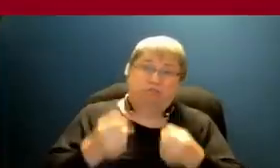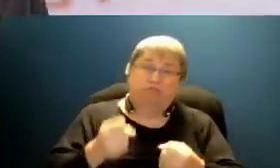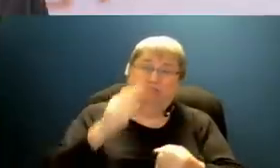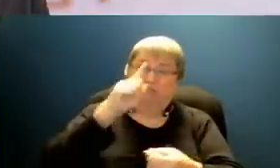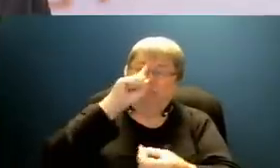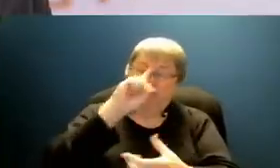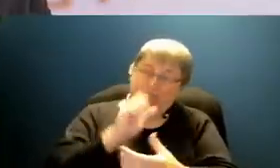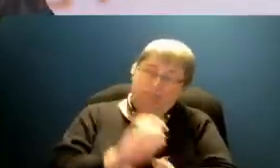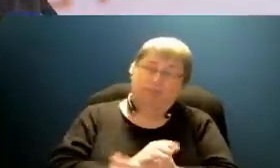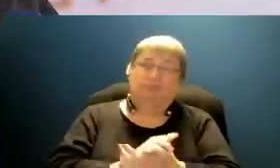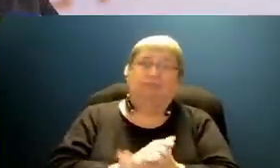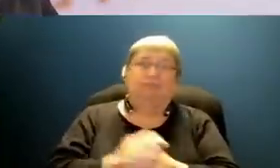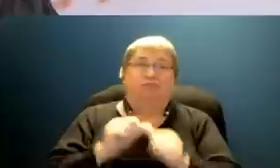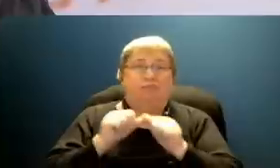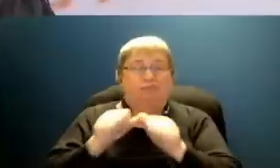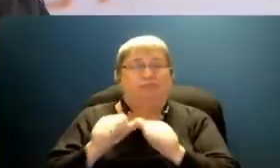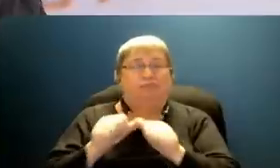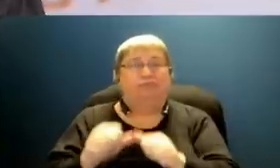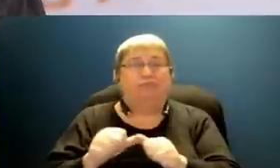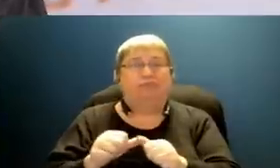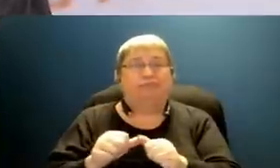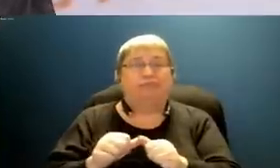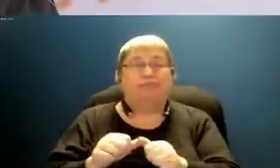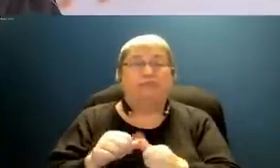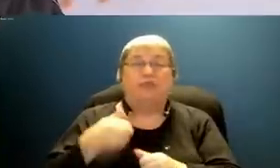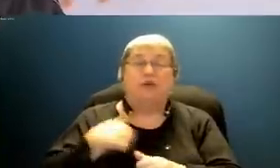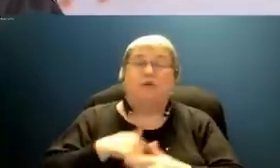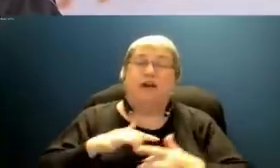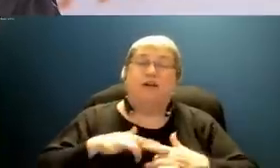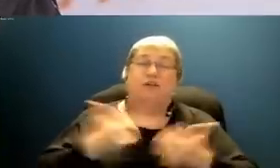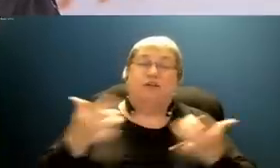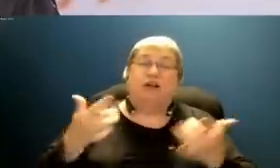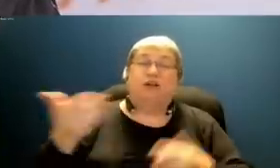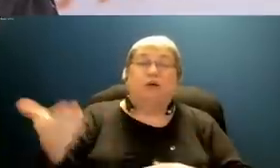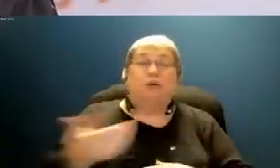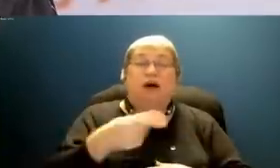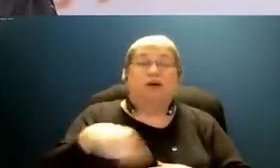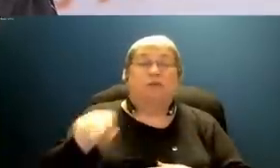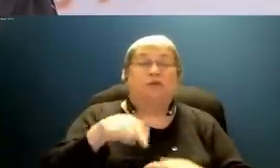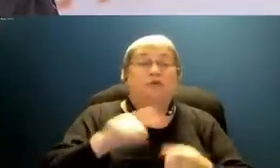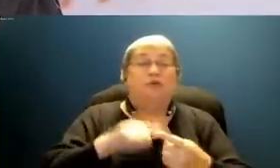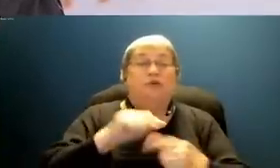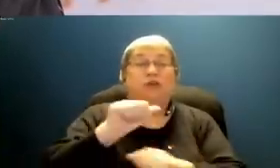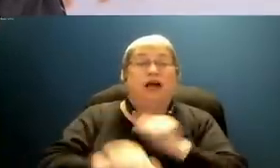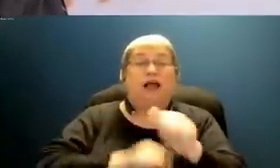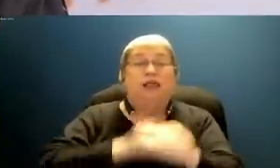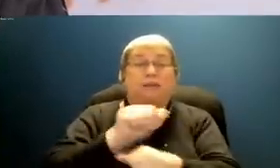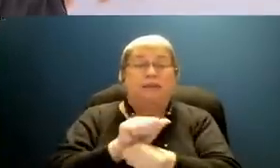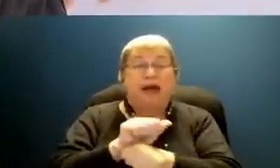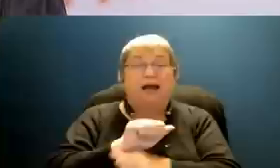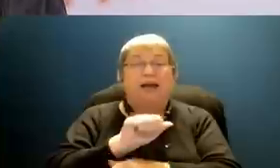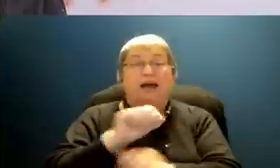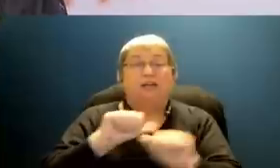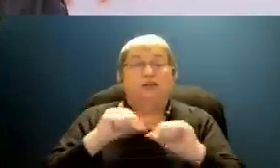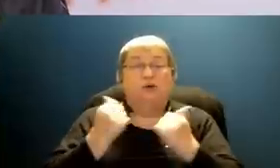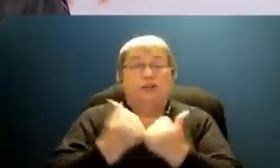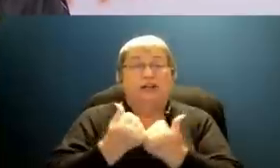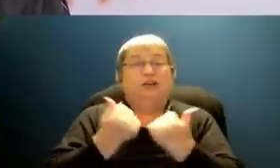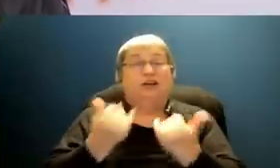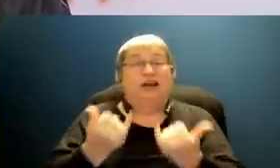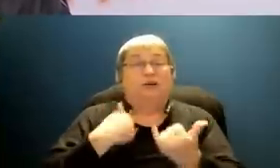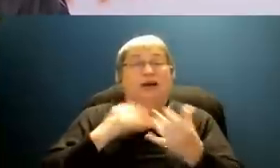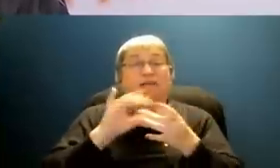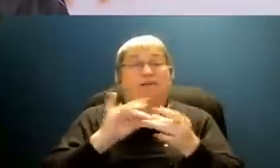dedication. Graduates, we are thrilled to welcome you to the csu-global Alumni Association. And here is a message about